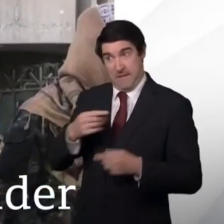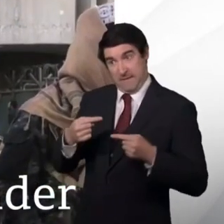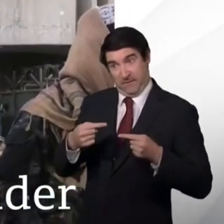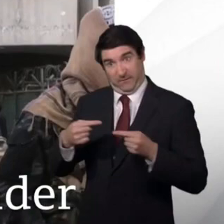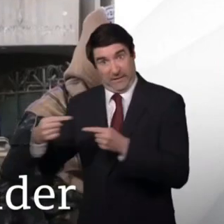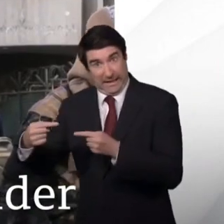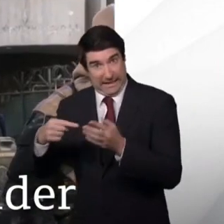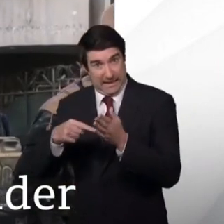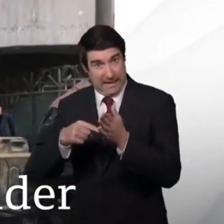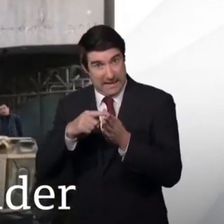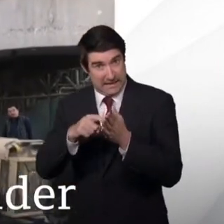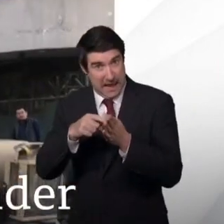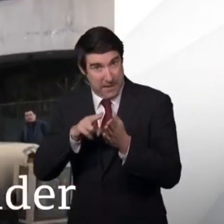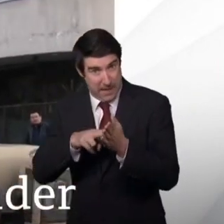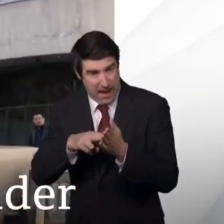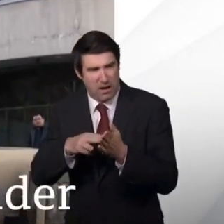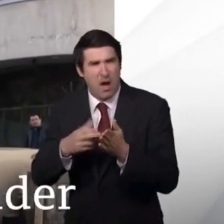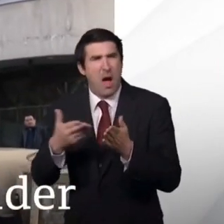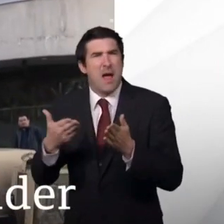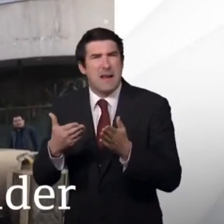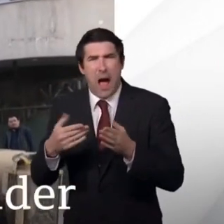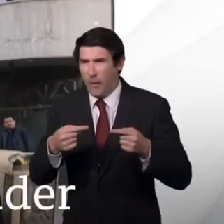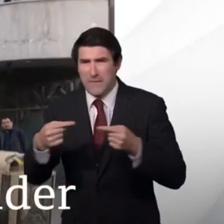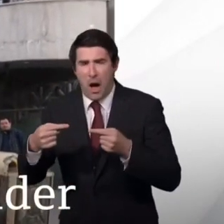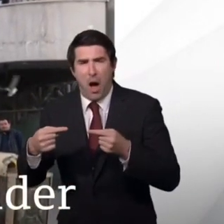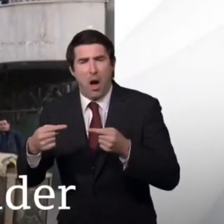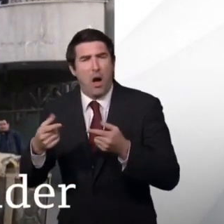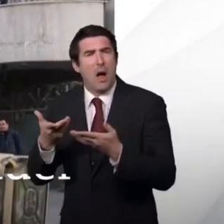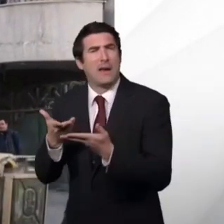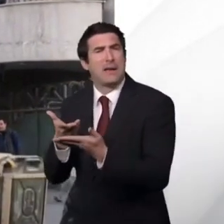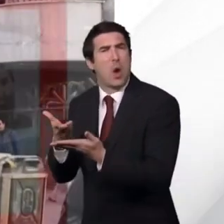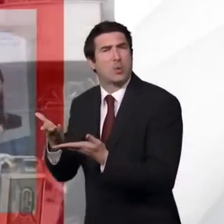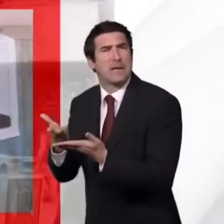How does the outside world deal with a new Islamic Emirate?